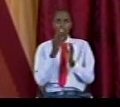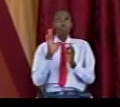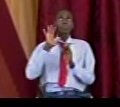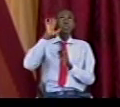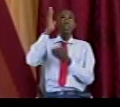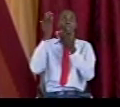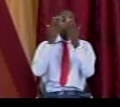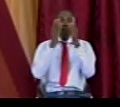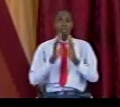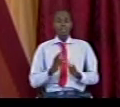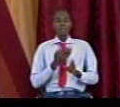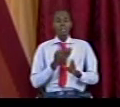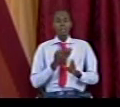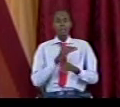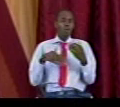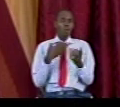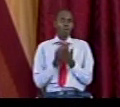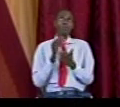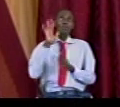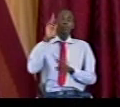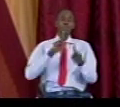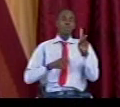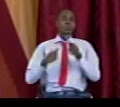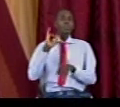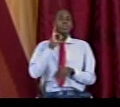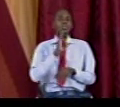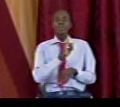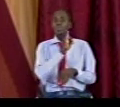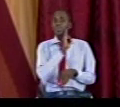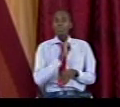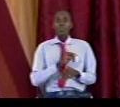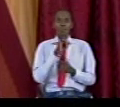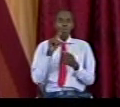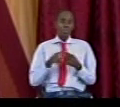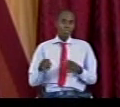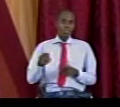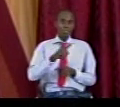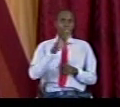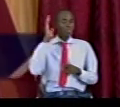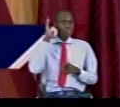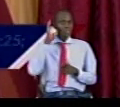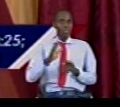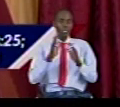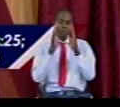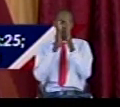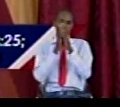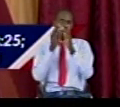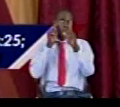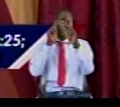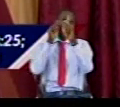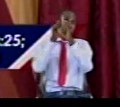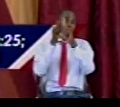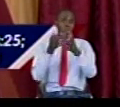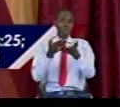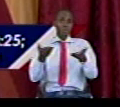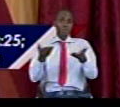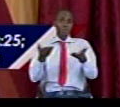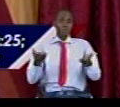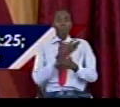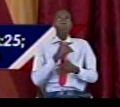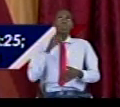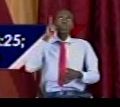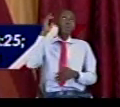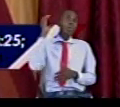of thy people Israel, when they shall pray toward this place, and hear thou, look at